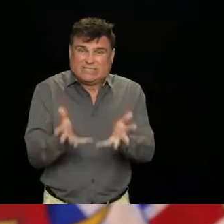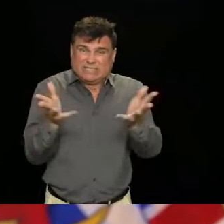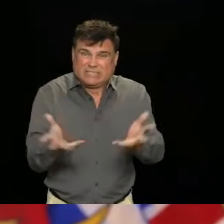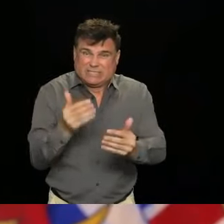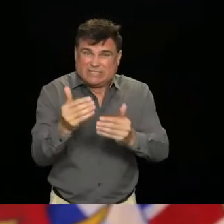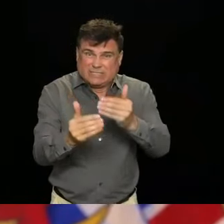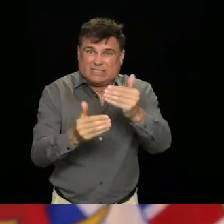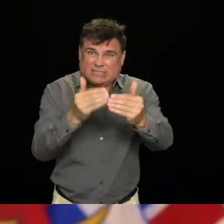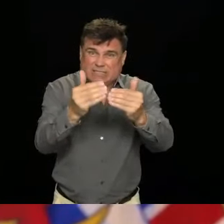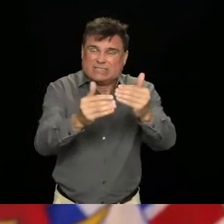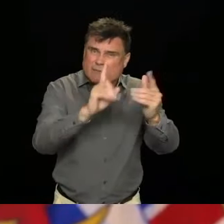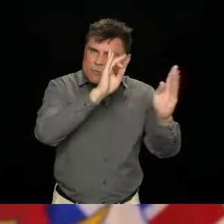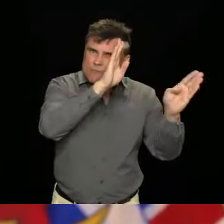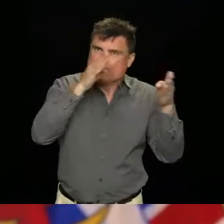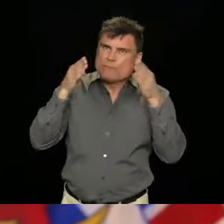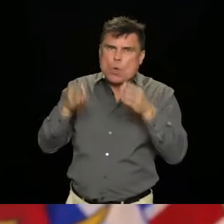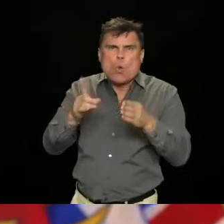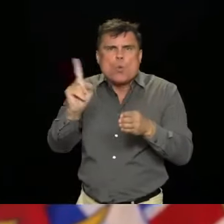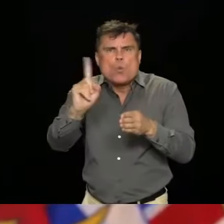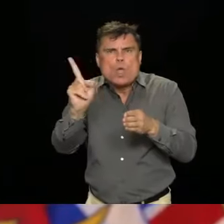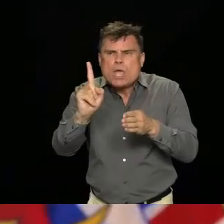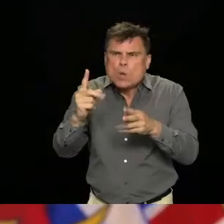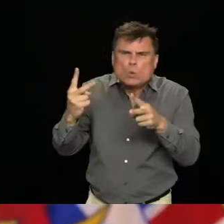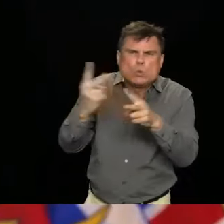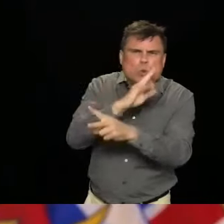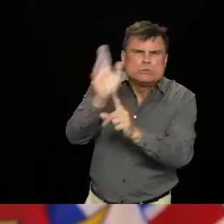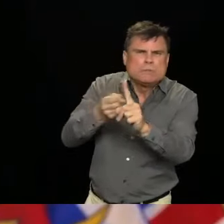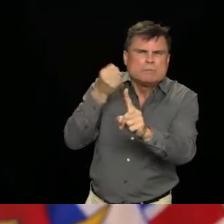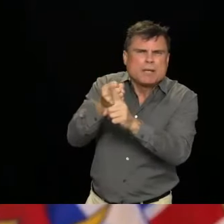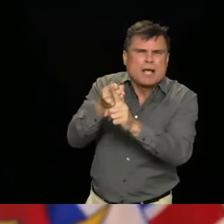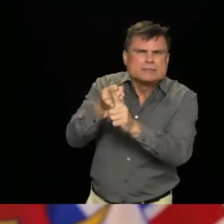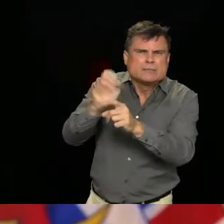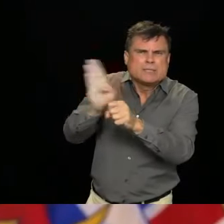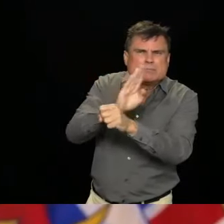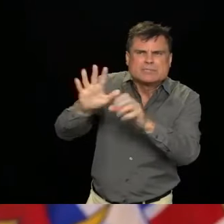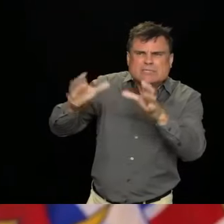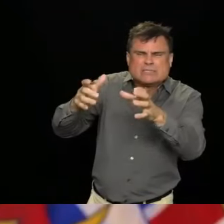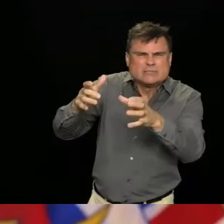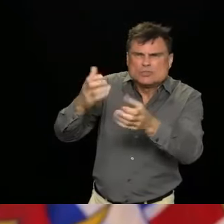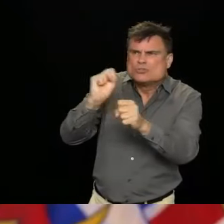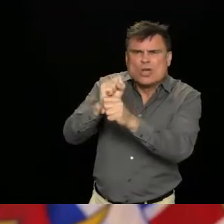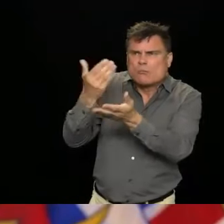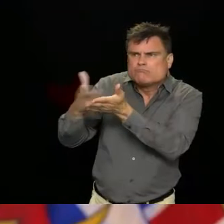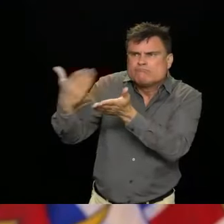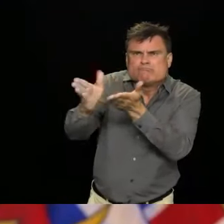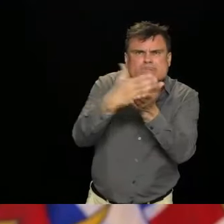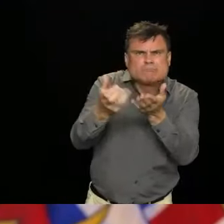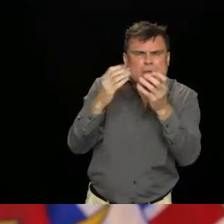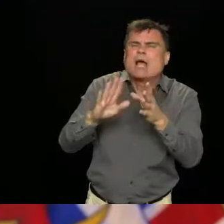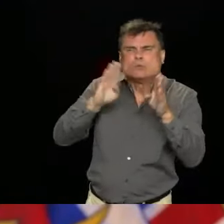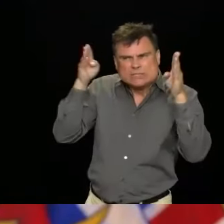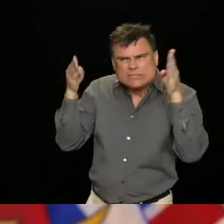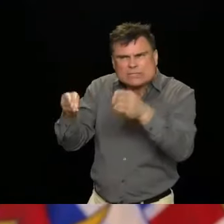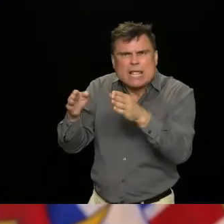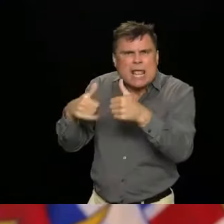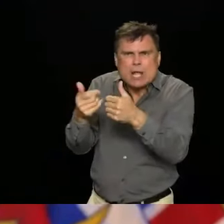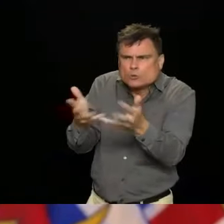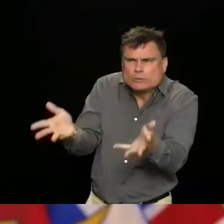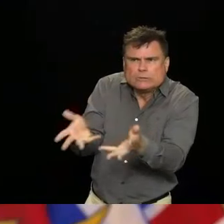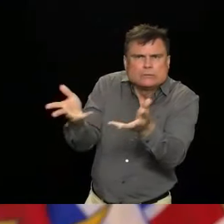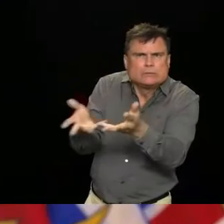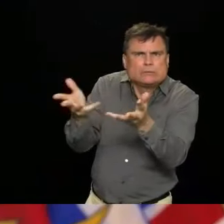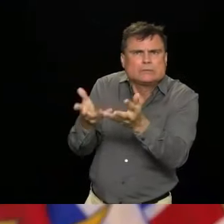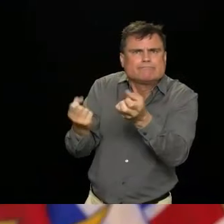look at where the largest job losses are. It will need to look at demographics, it will need to look at sectors, and then lead to look to the future to how we